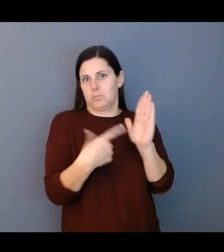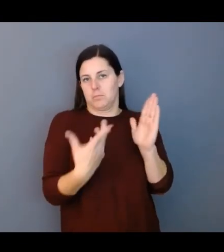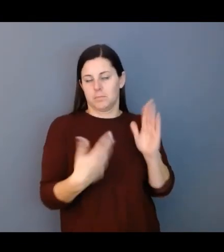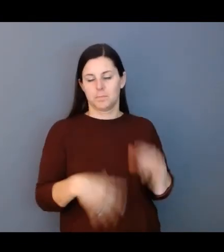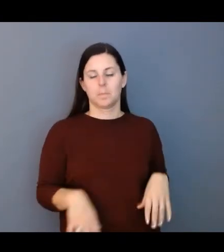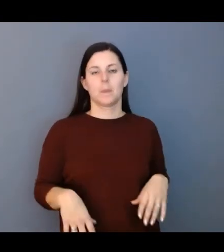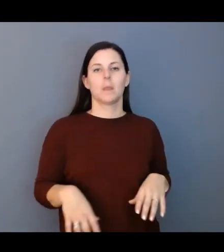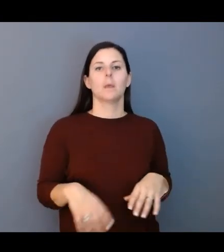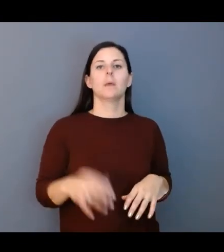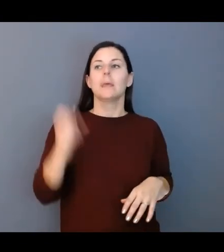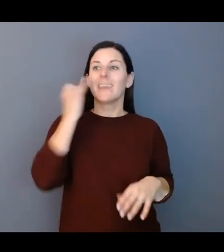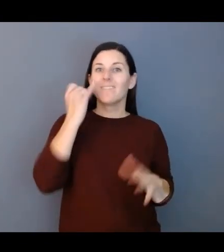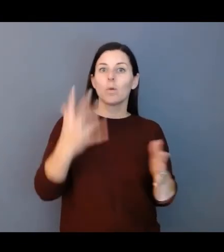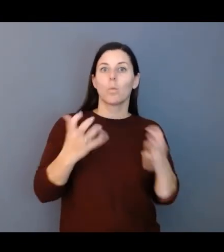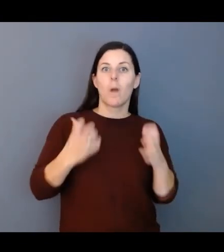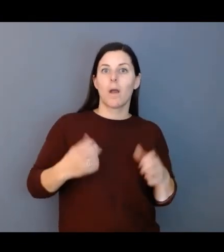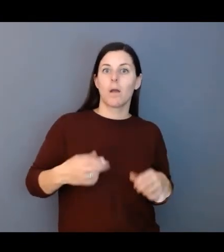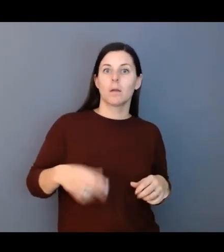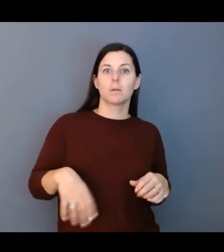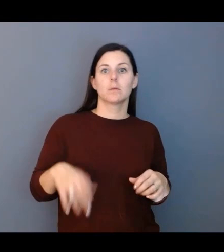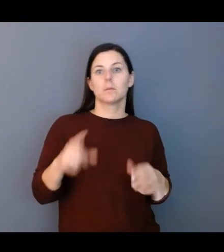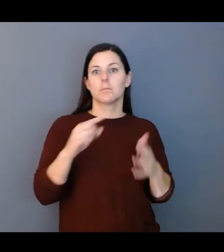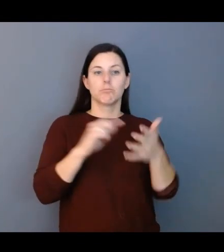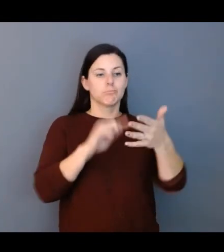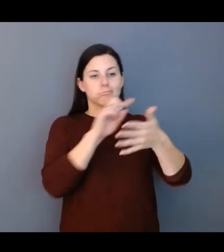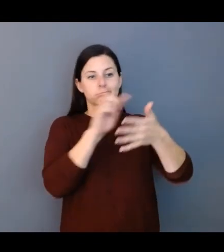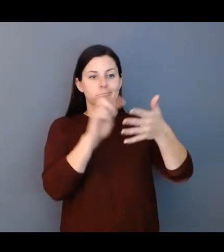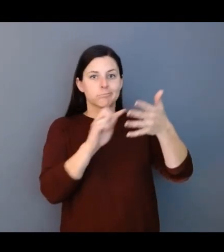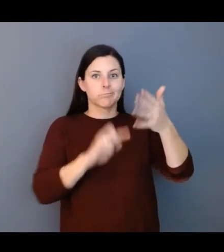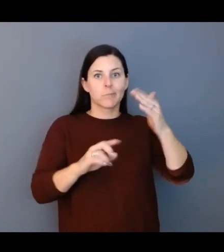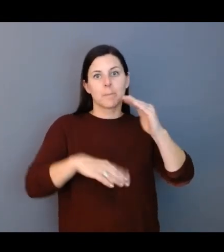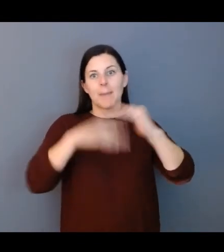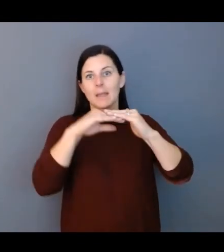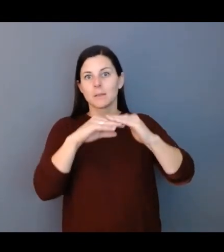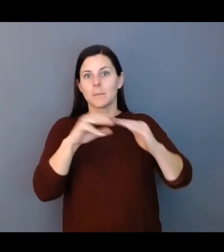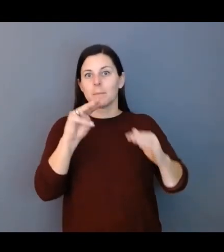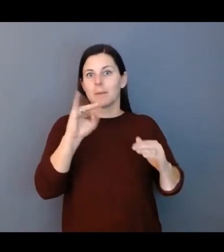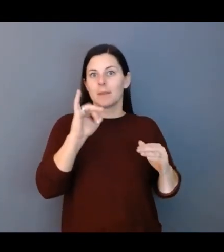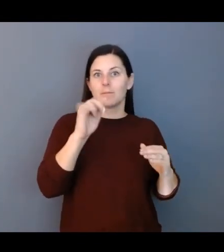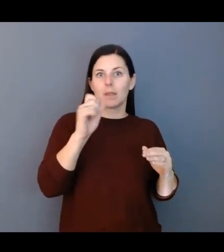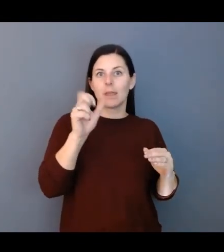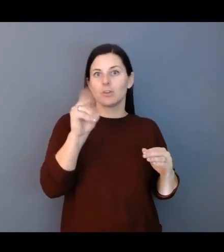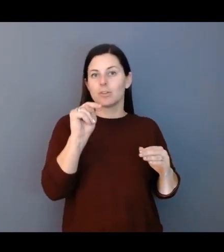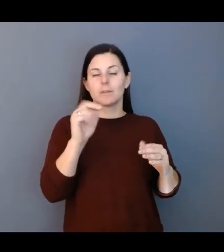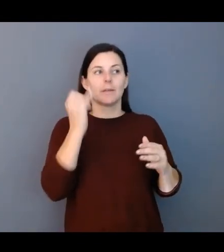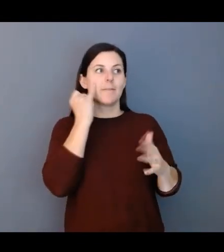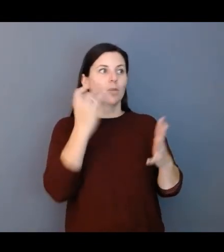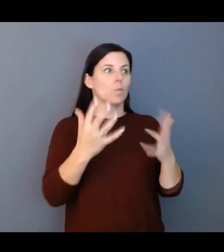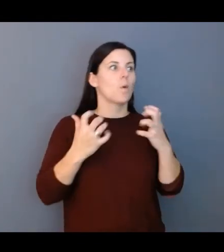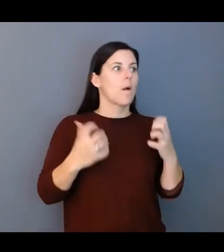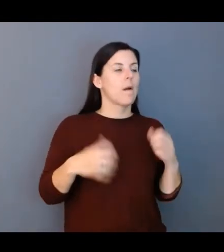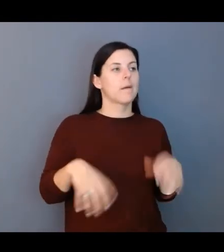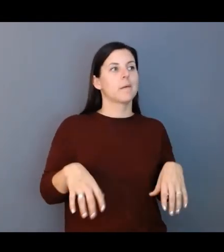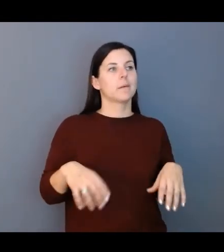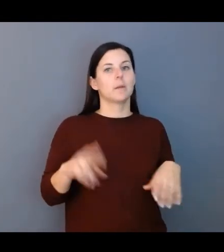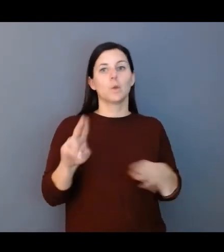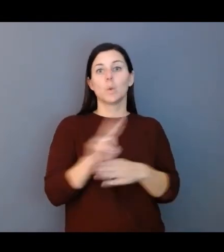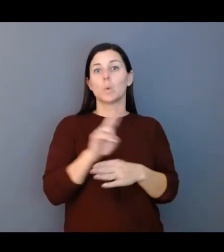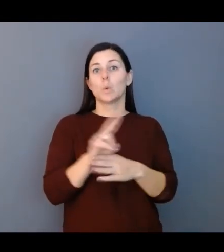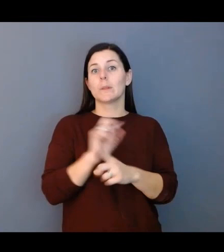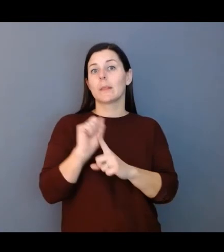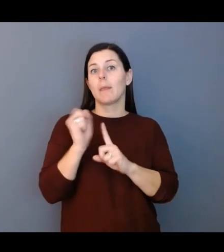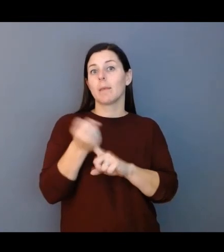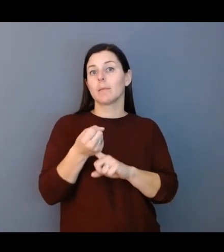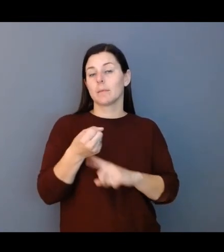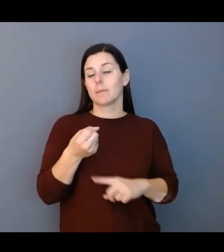model latency. If you're looking for a high throughput, you would be looking at the maximum invocation. And if you're looking for